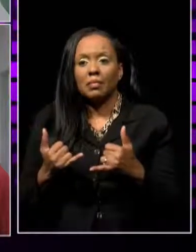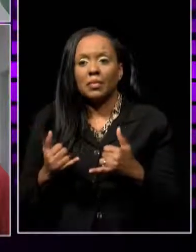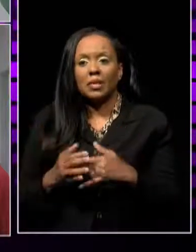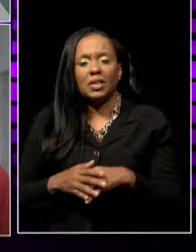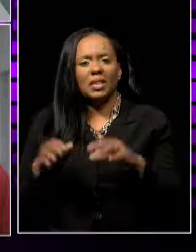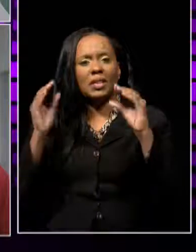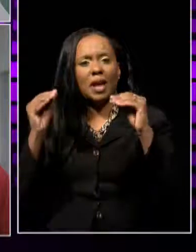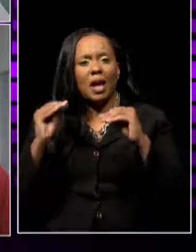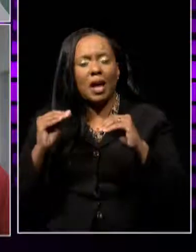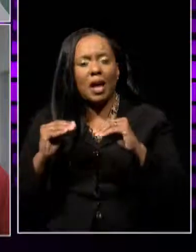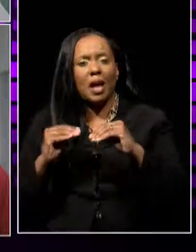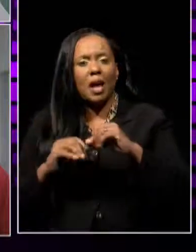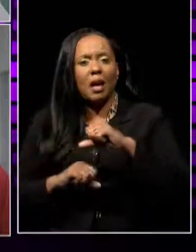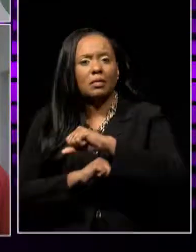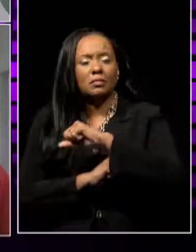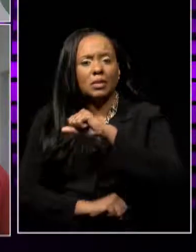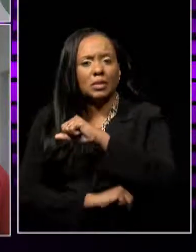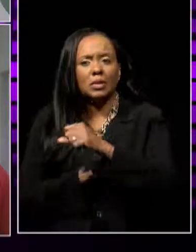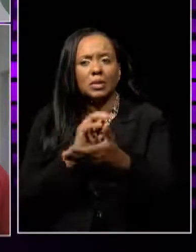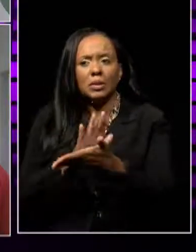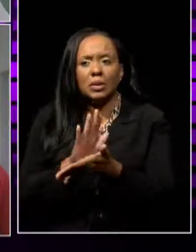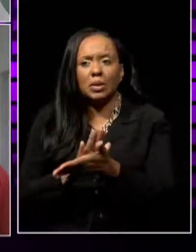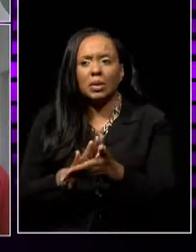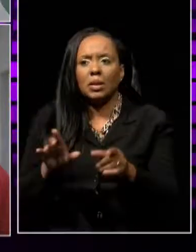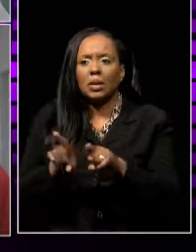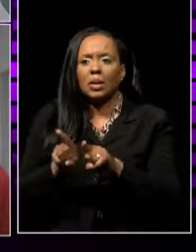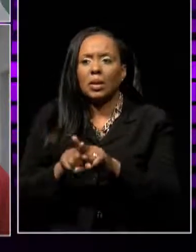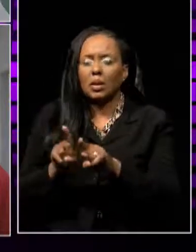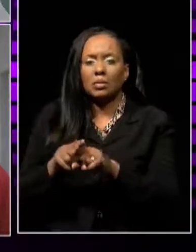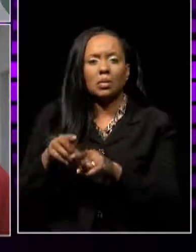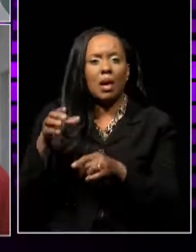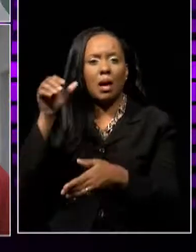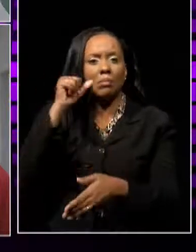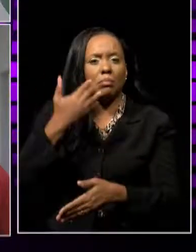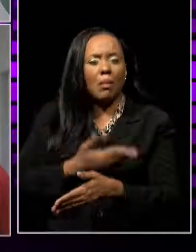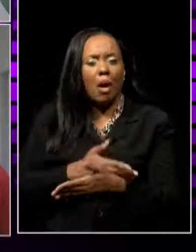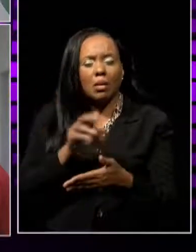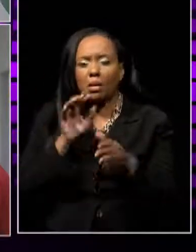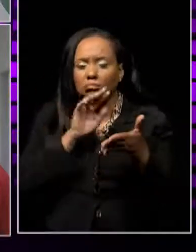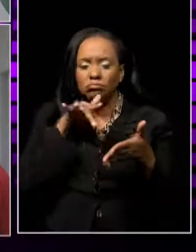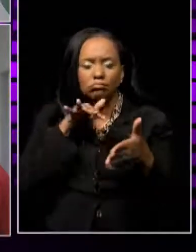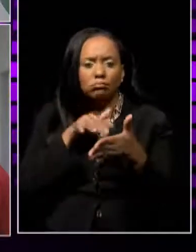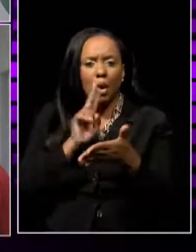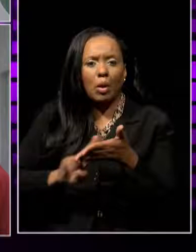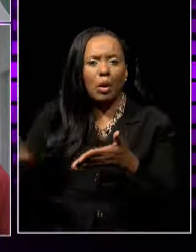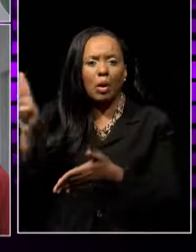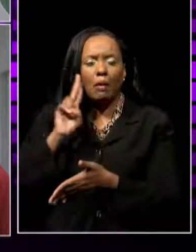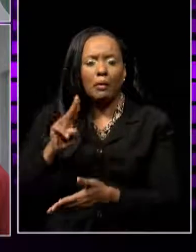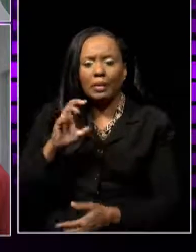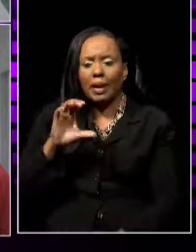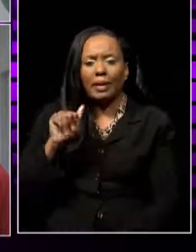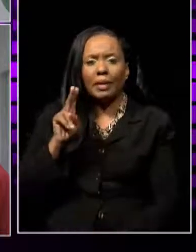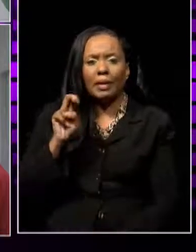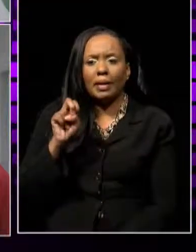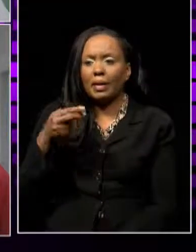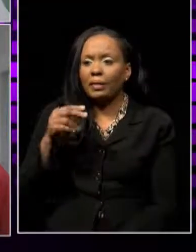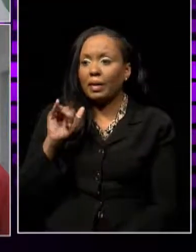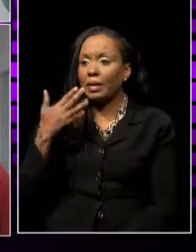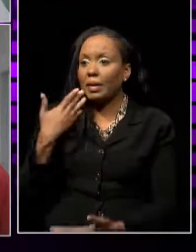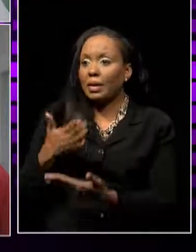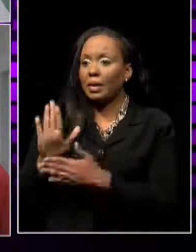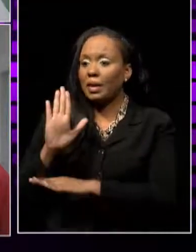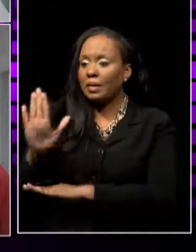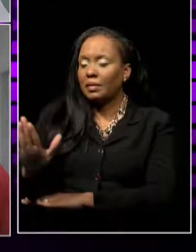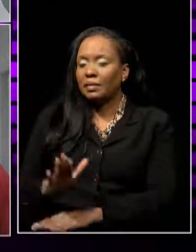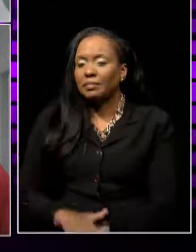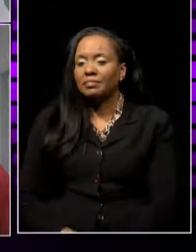he even has a daughter who's pursuing education at the University of the West Indies, Cape Hill. So good afternoon, Mr. Richards. Good